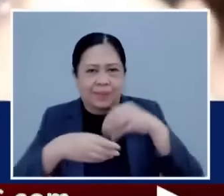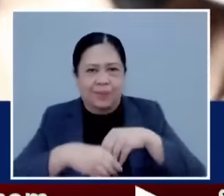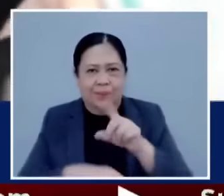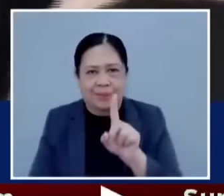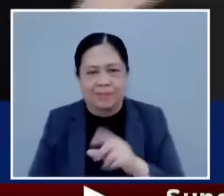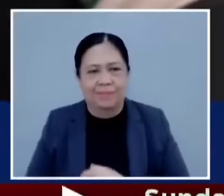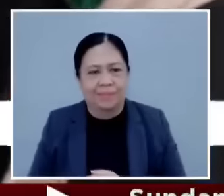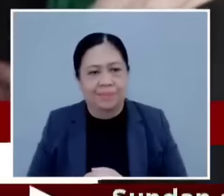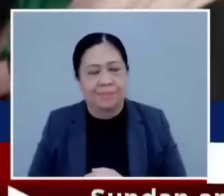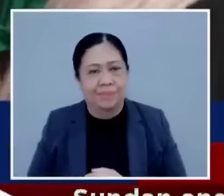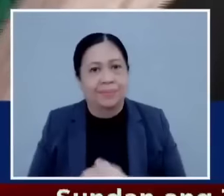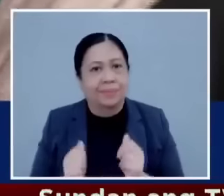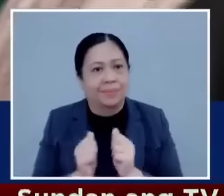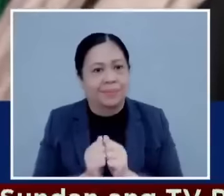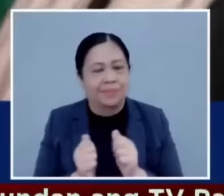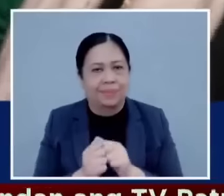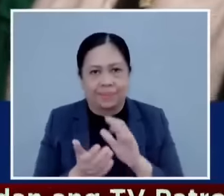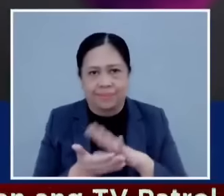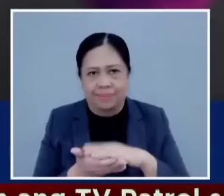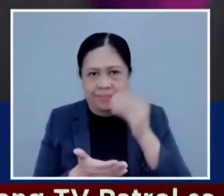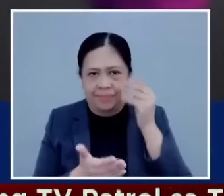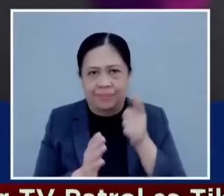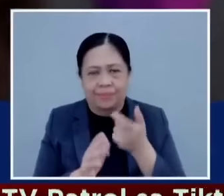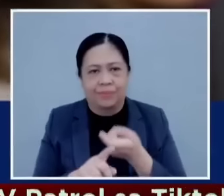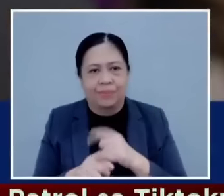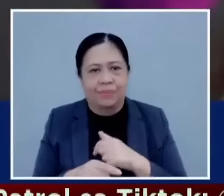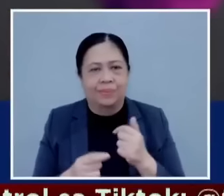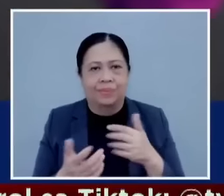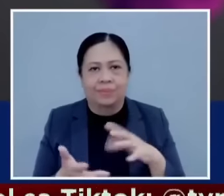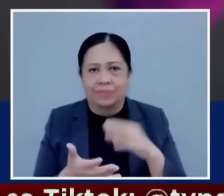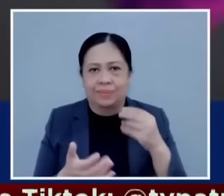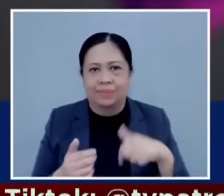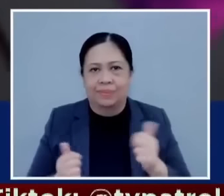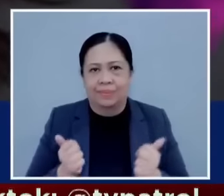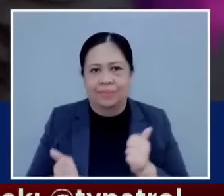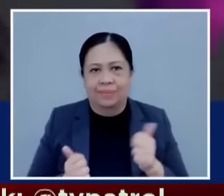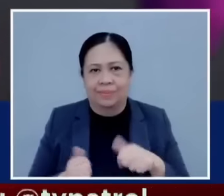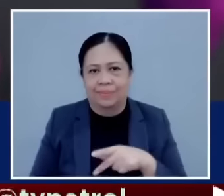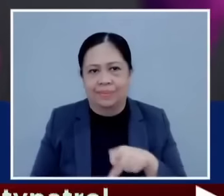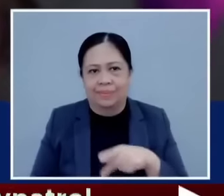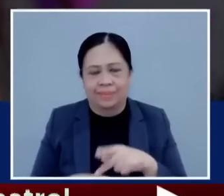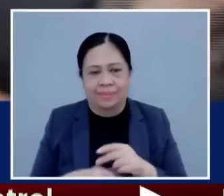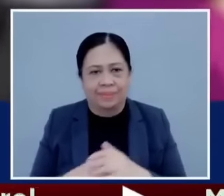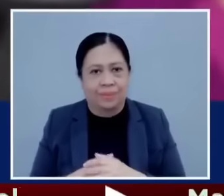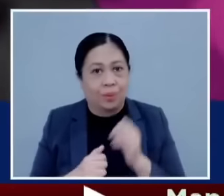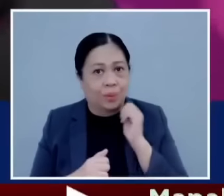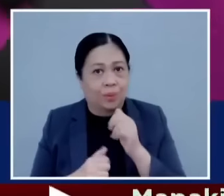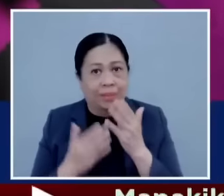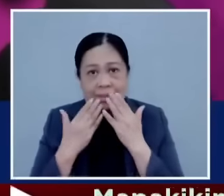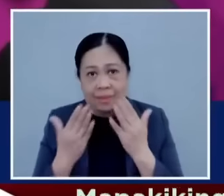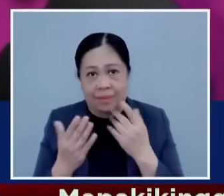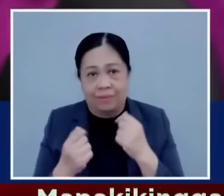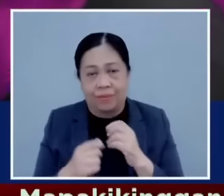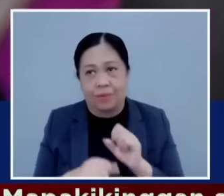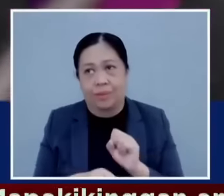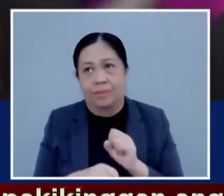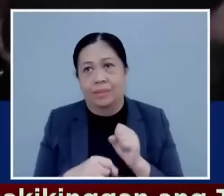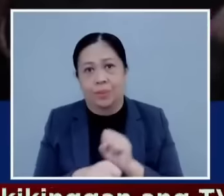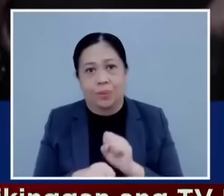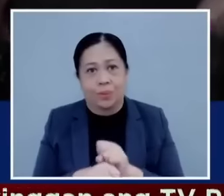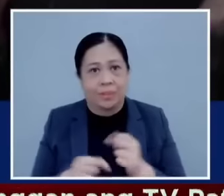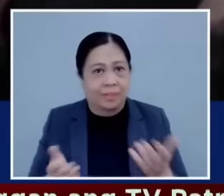rin anya ni Liza ang mga aral mula sa kanyang showbiz career sa Pilipinas. That's why I'm always so grateful for the career